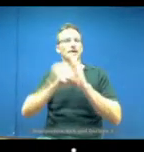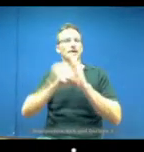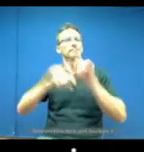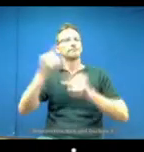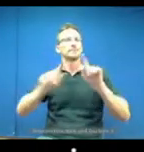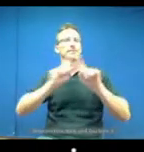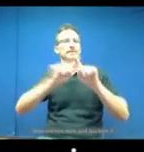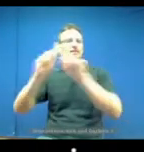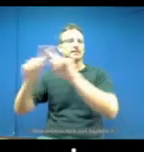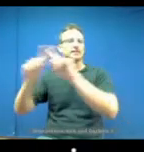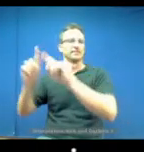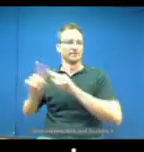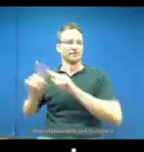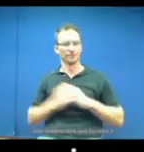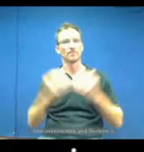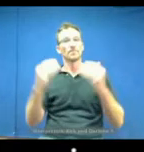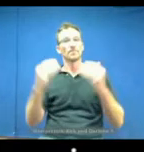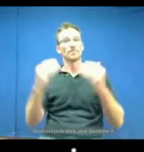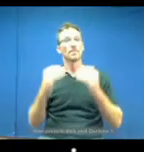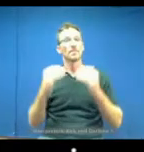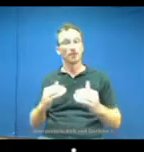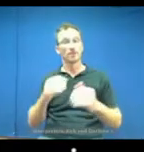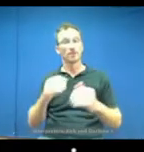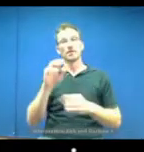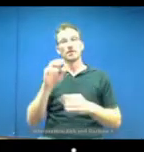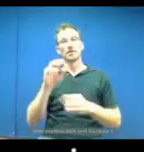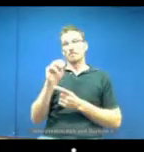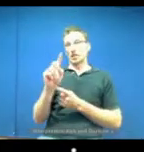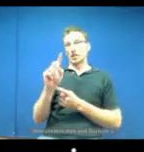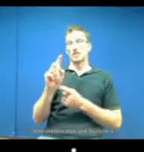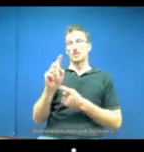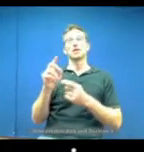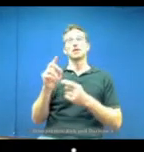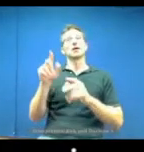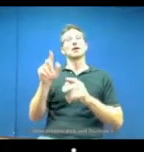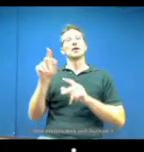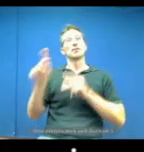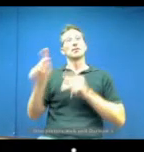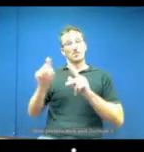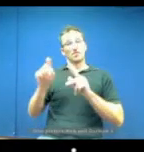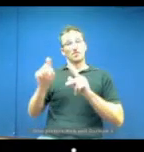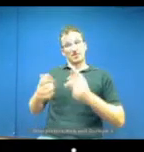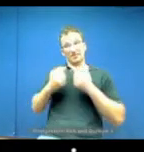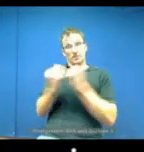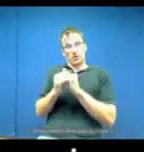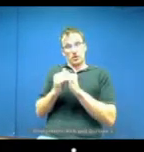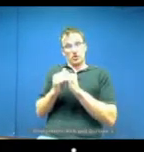In Maryland, the 90 days, I think, needs to be continuous. I haven't done this in a while. And